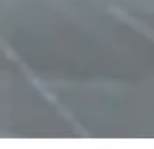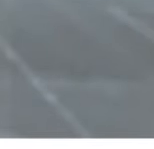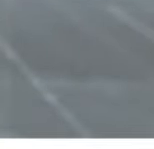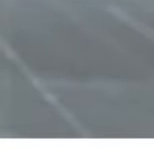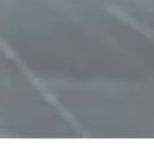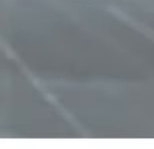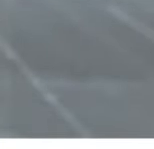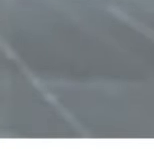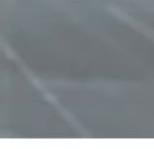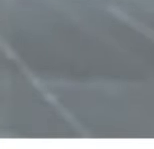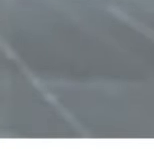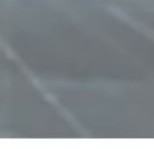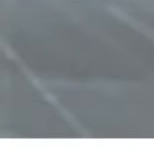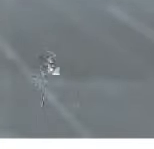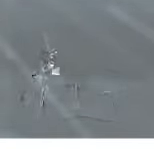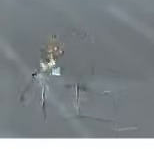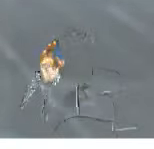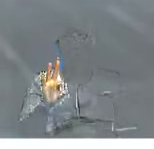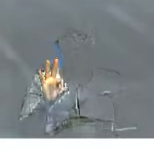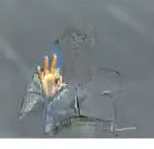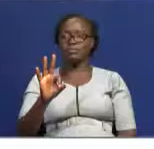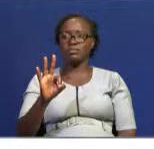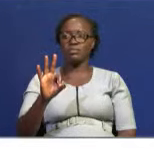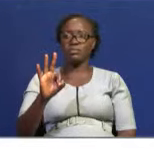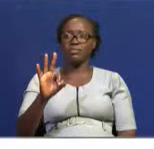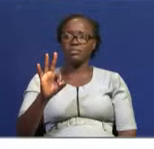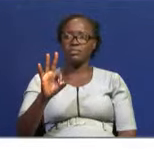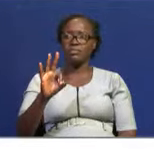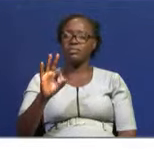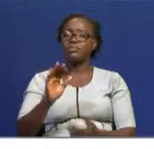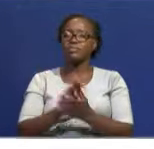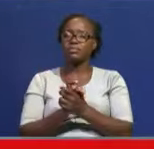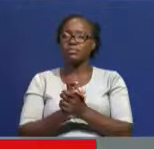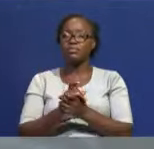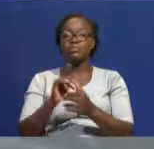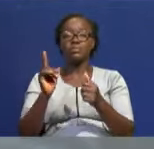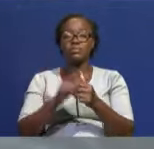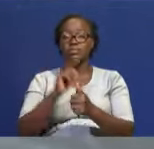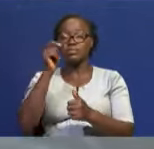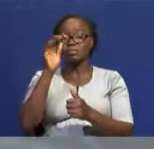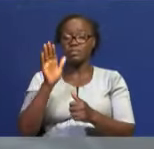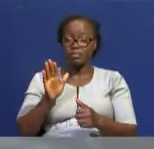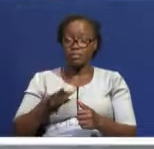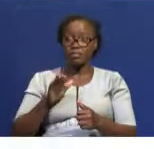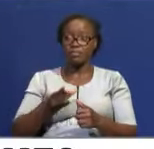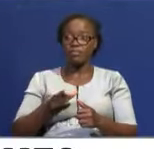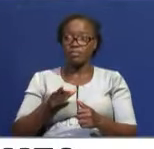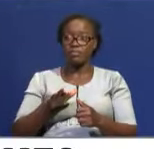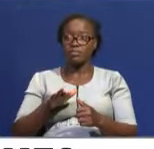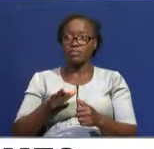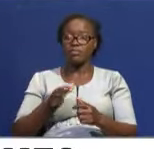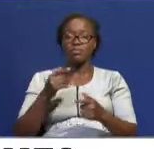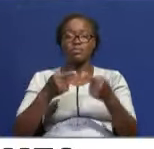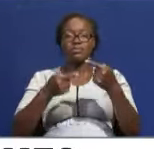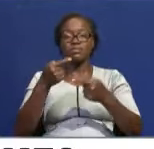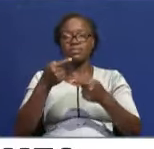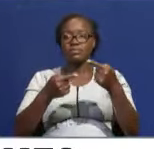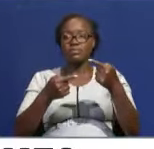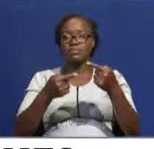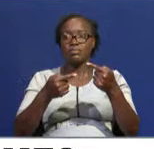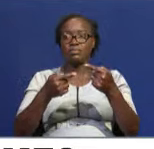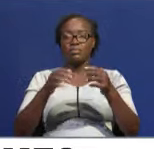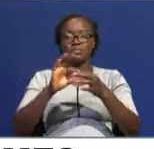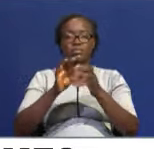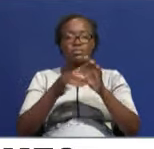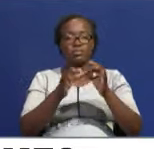In sports, Zeddy Cherotich is set to become the first Kenyan female judoka to compete in the